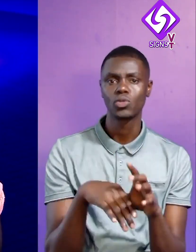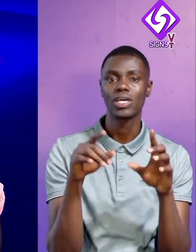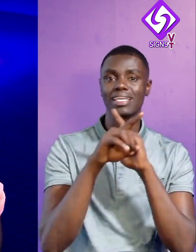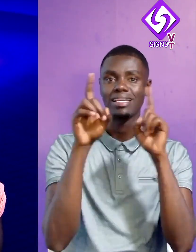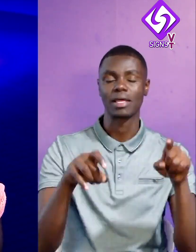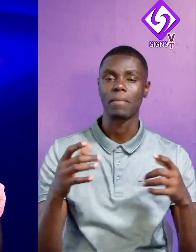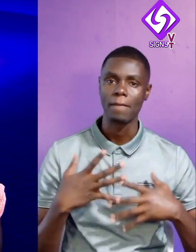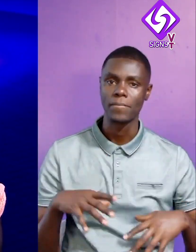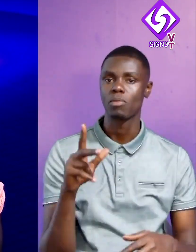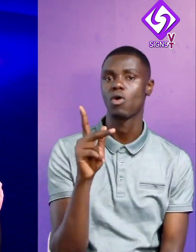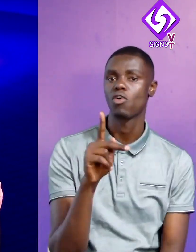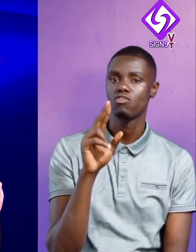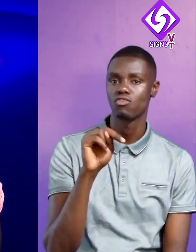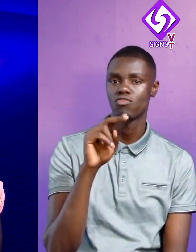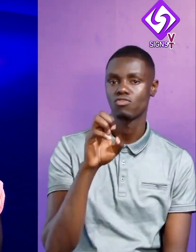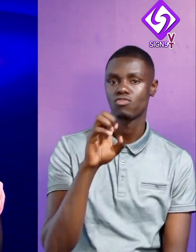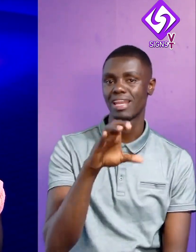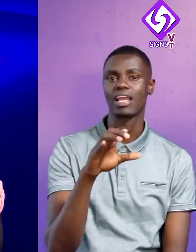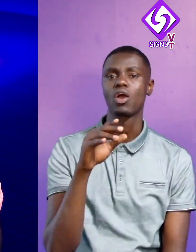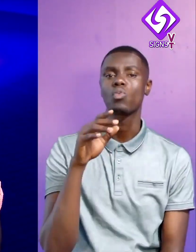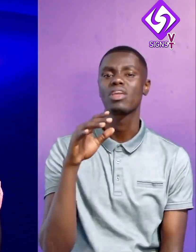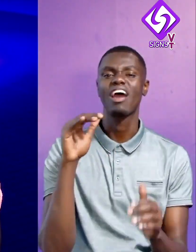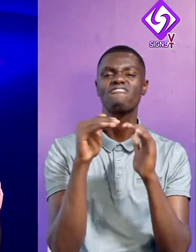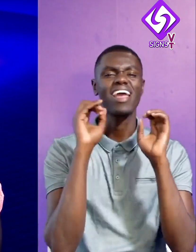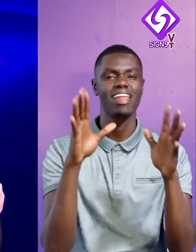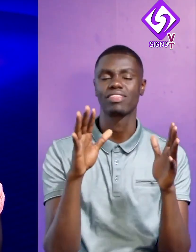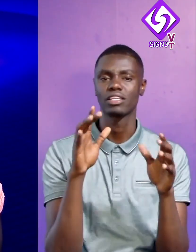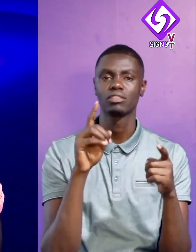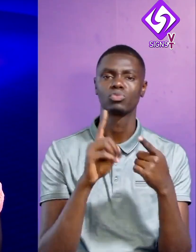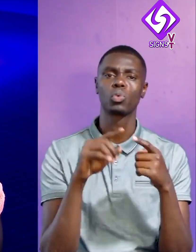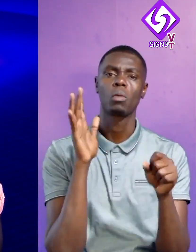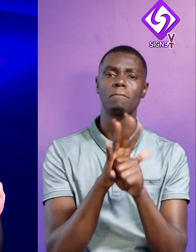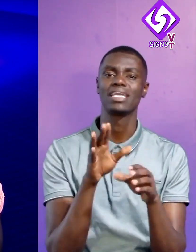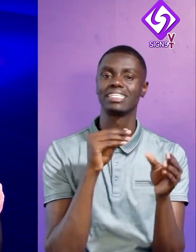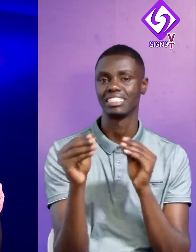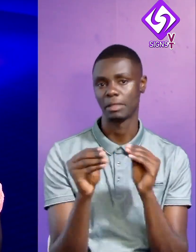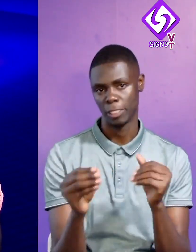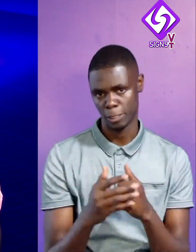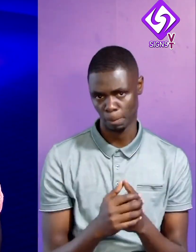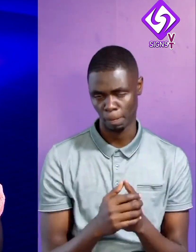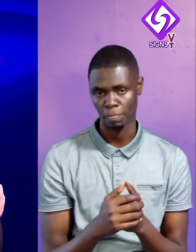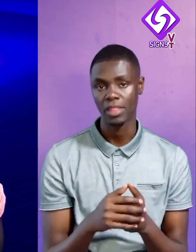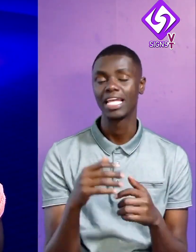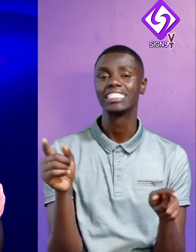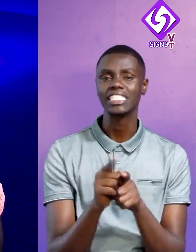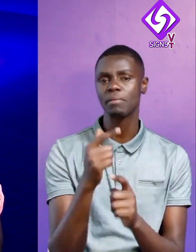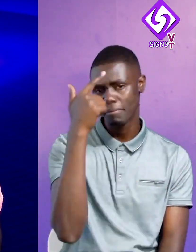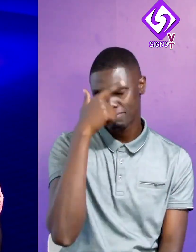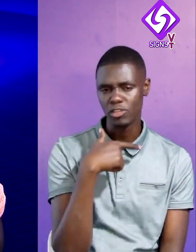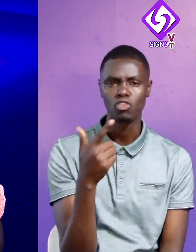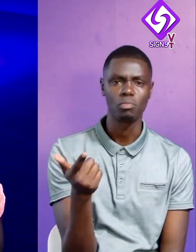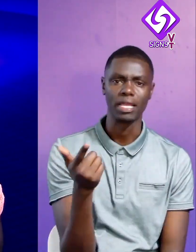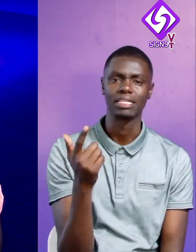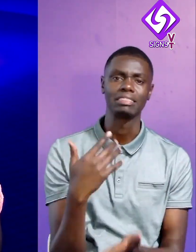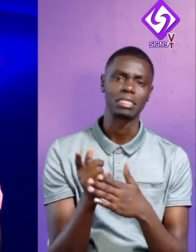NEC tuko unfair sana kwa many disabilities. Unakuta kuwa even the visually impaired,